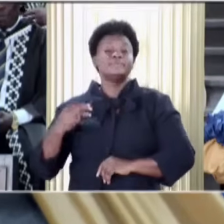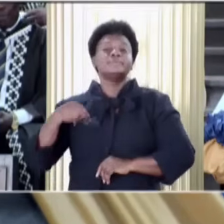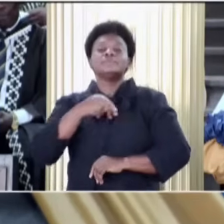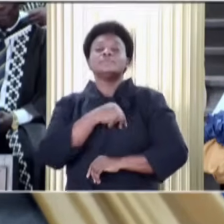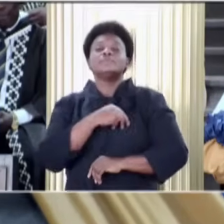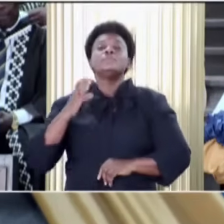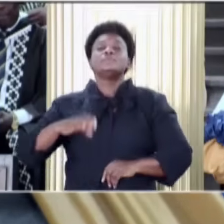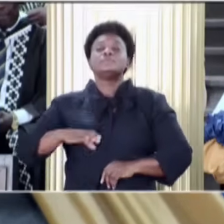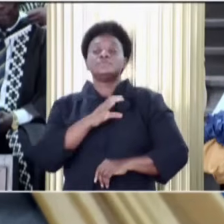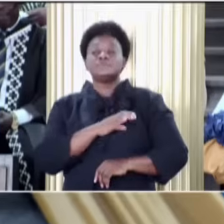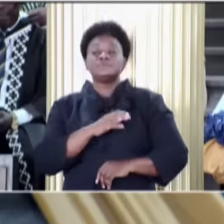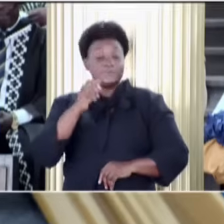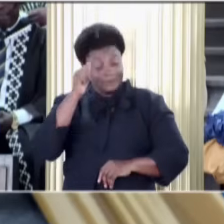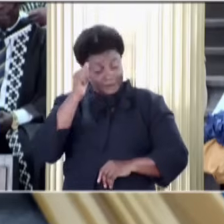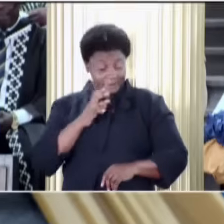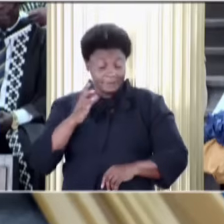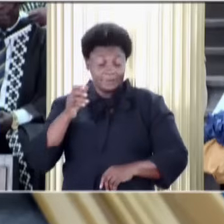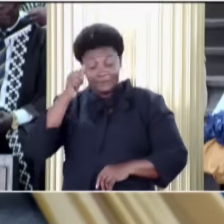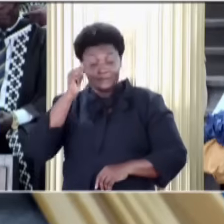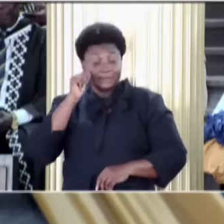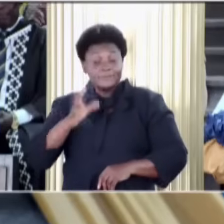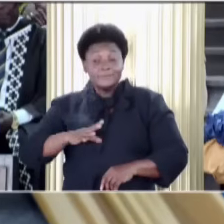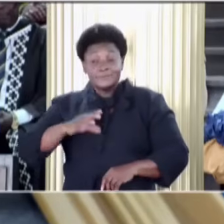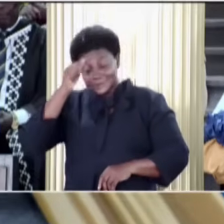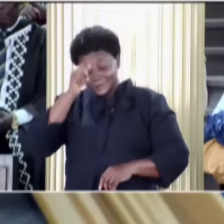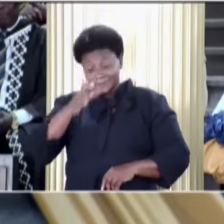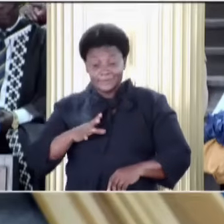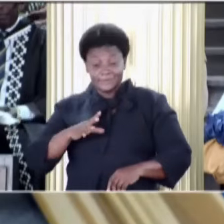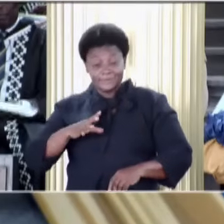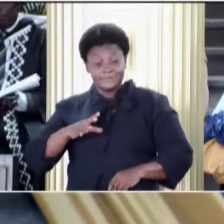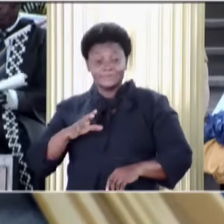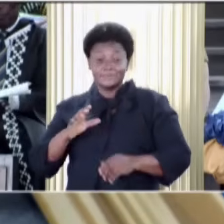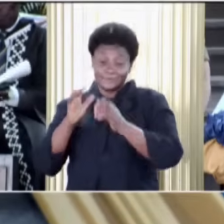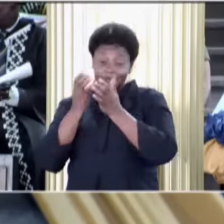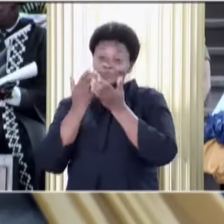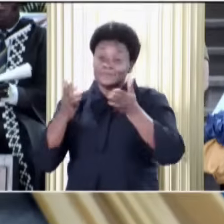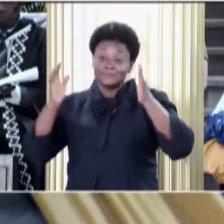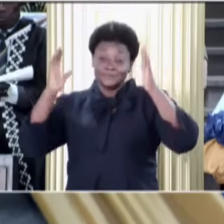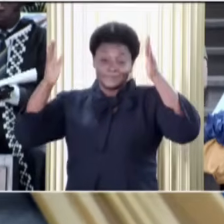Council, ladies and gentlemen, I thank you for your attention.